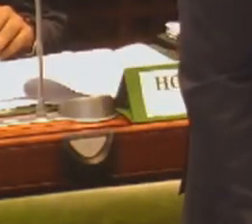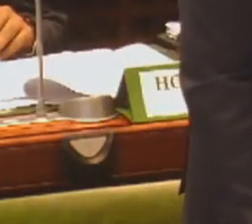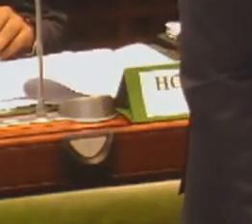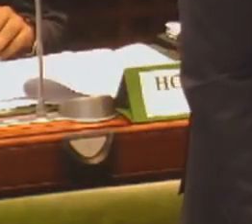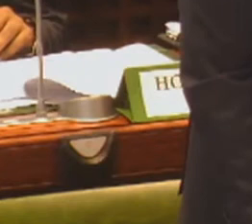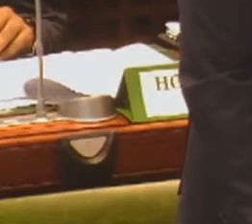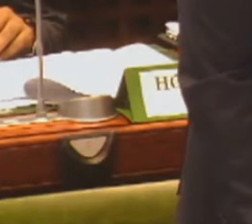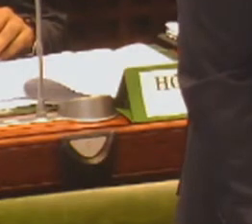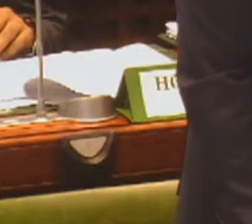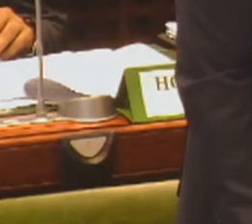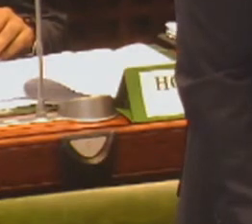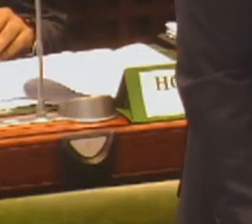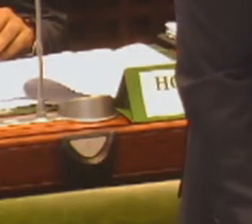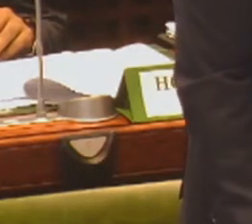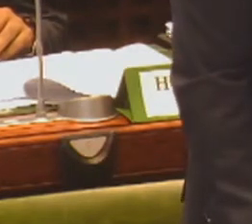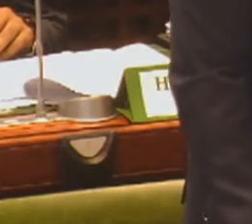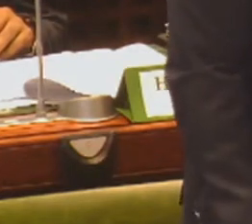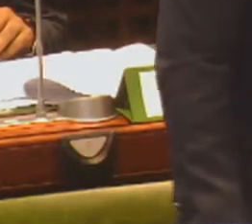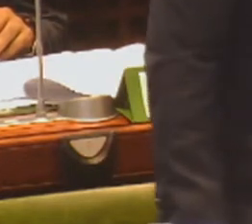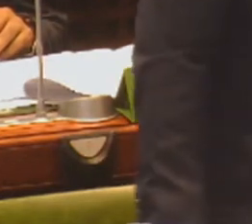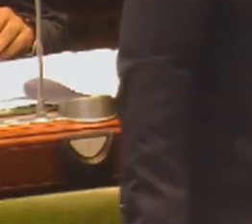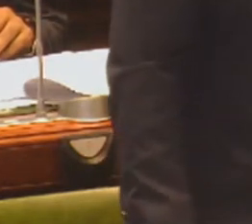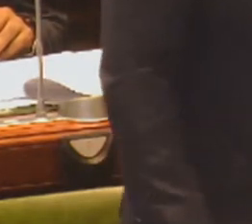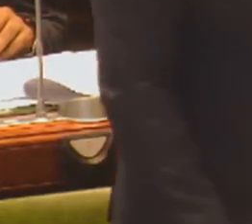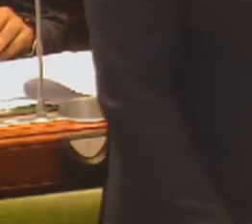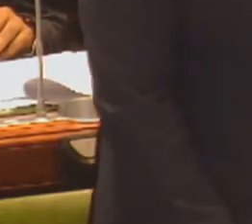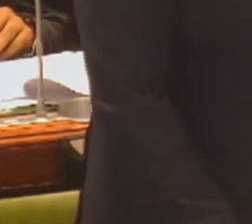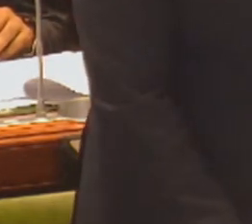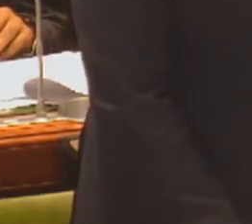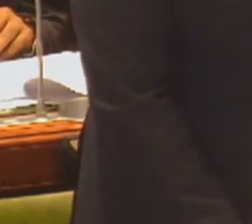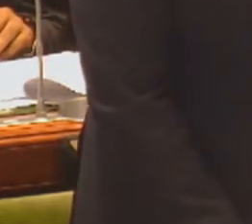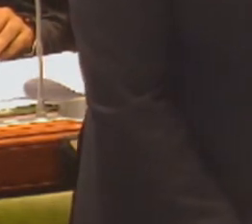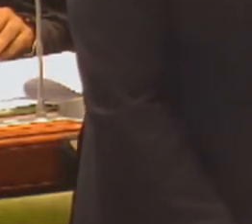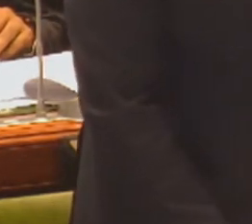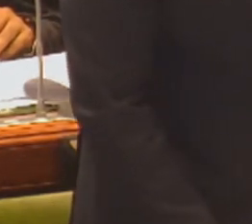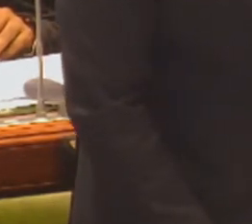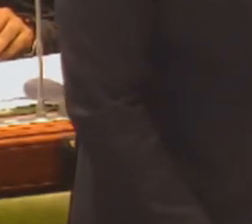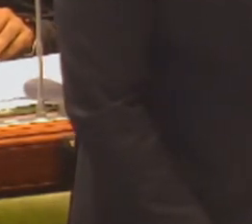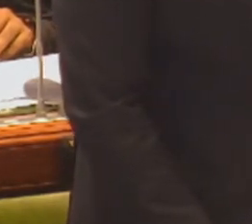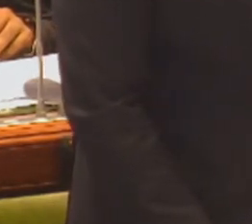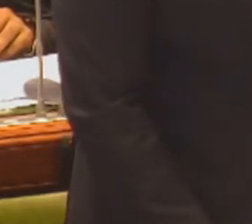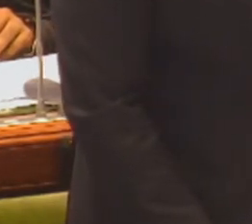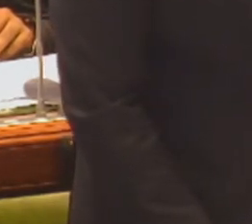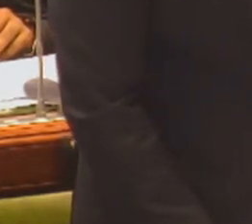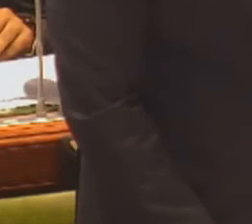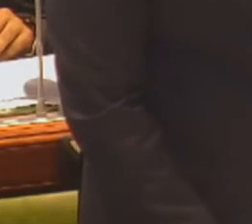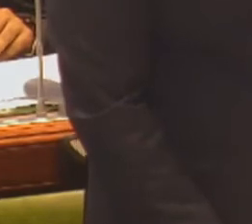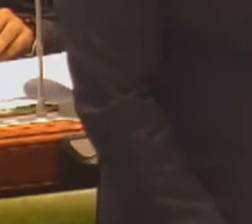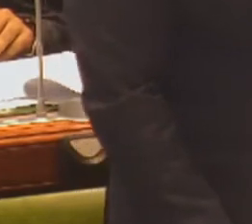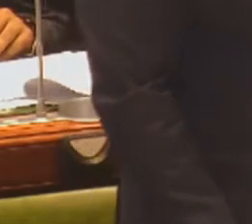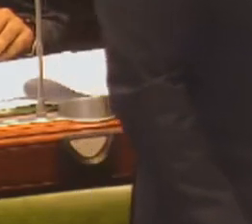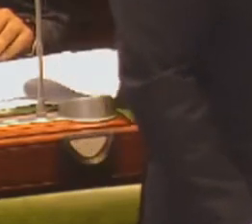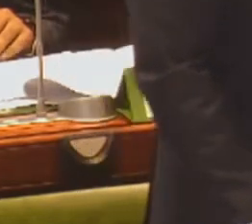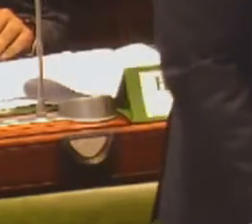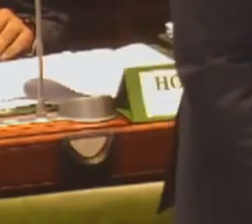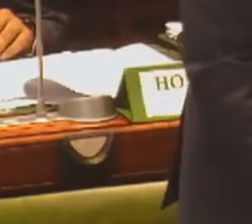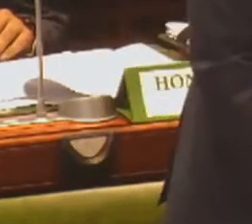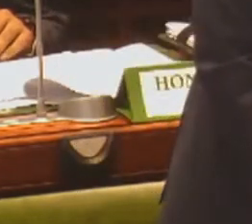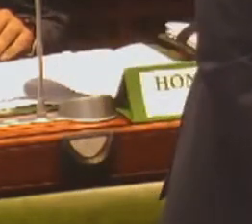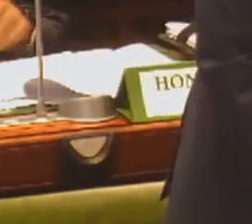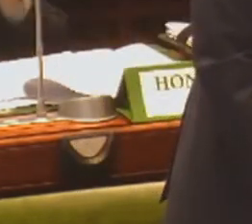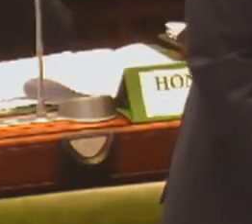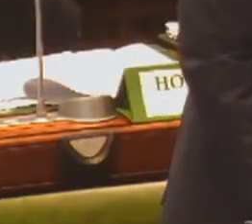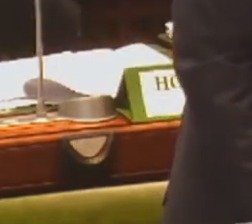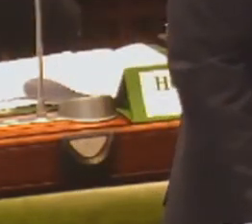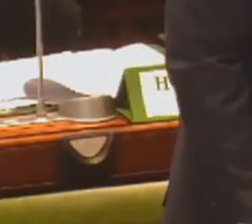recommendation was all future contracts of employment for senior public servants, in particular permanent secretaries, should include contracted agreement that